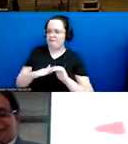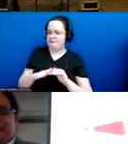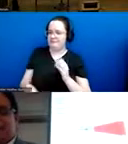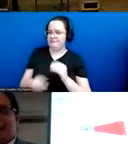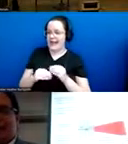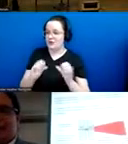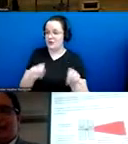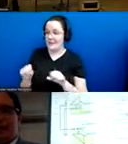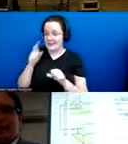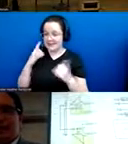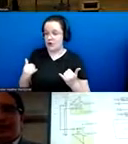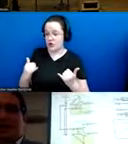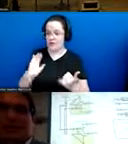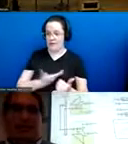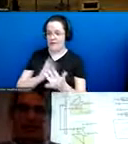internet.